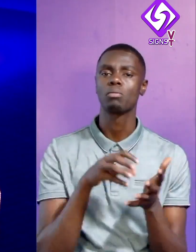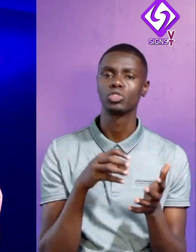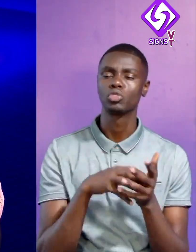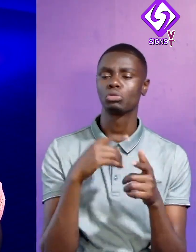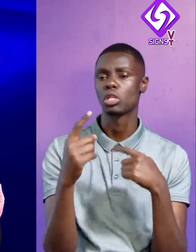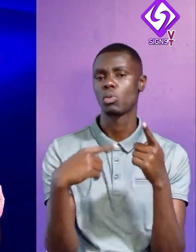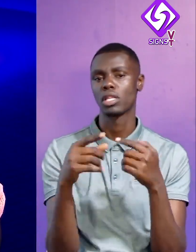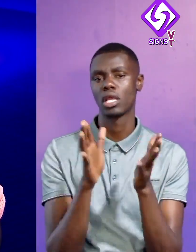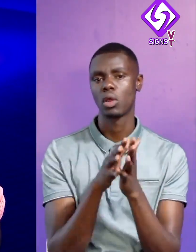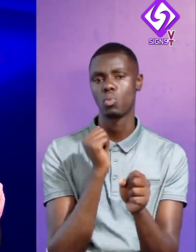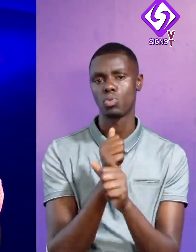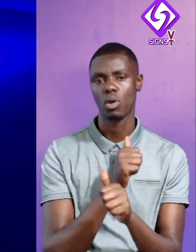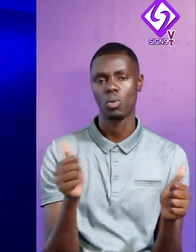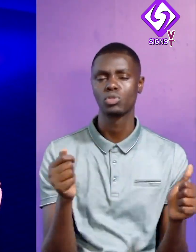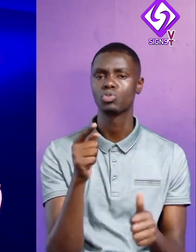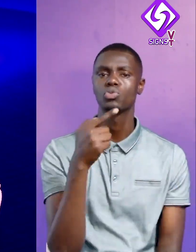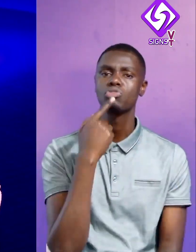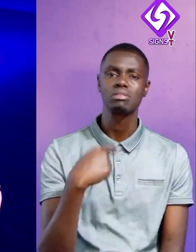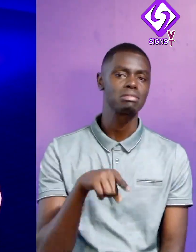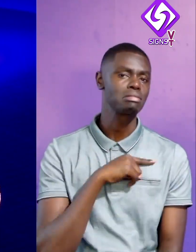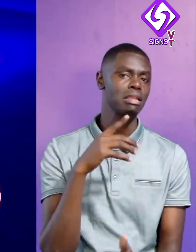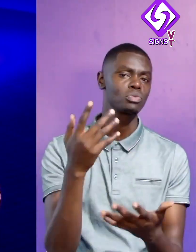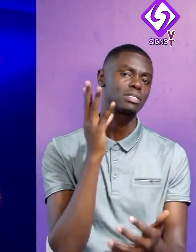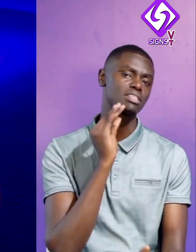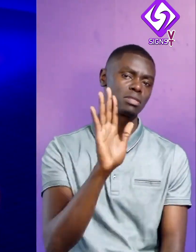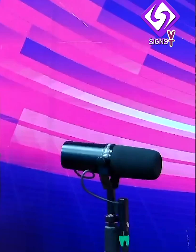kazi vizuri. So back to you, Richard.